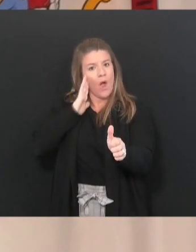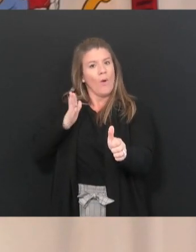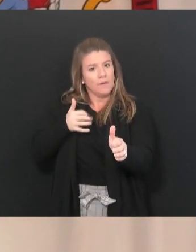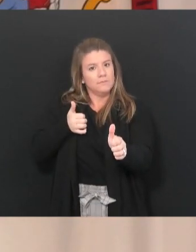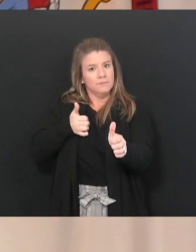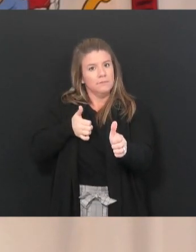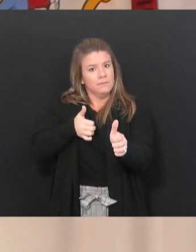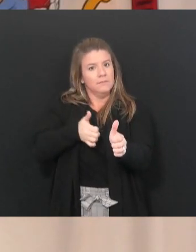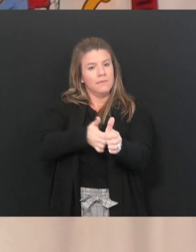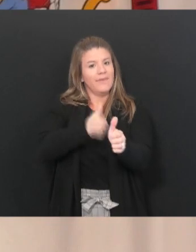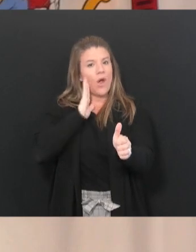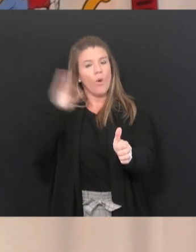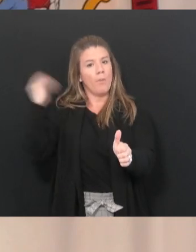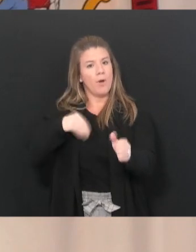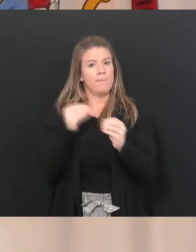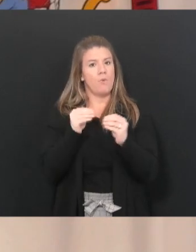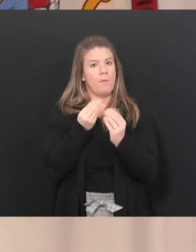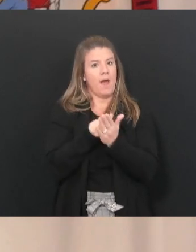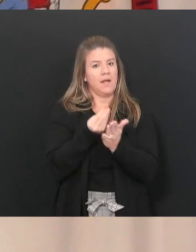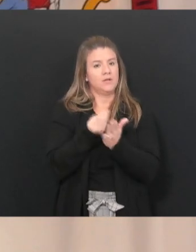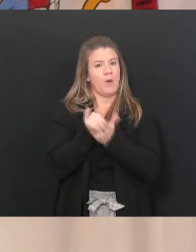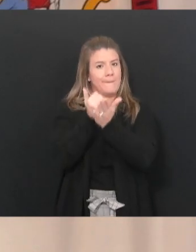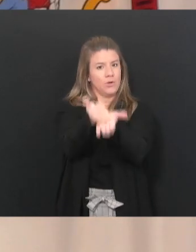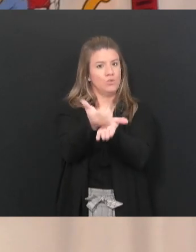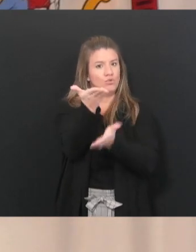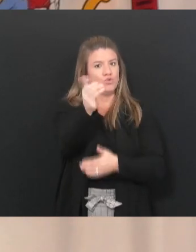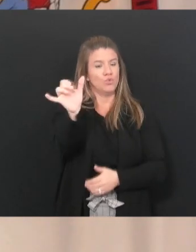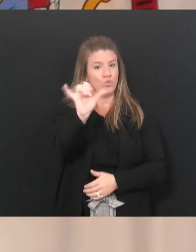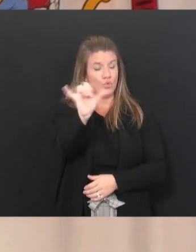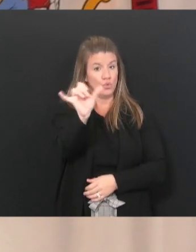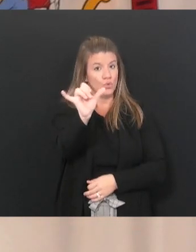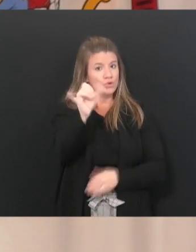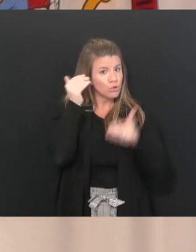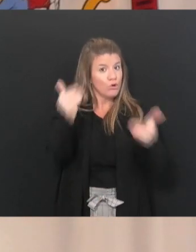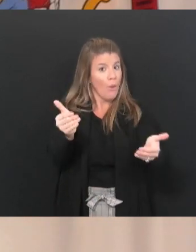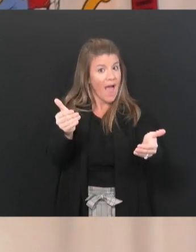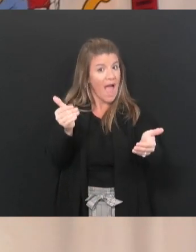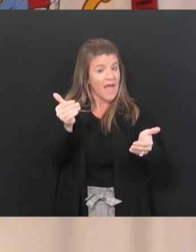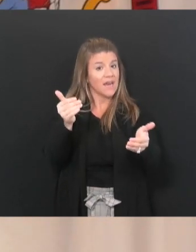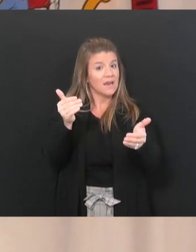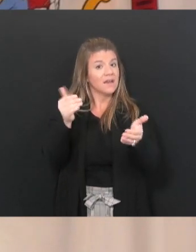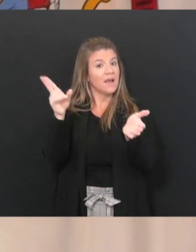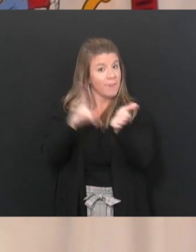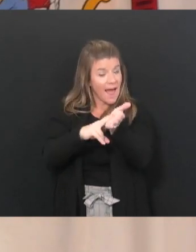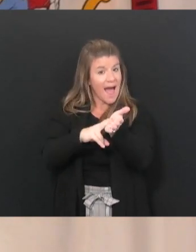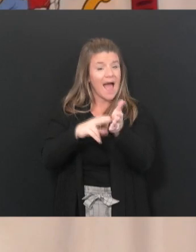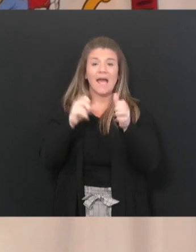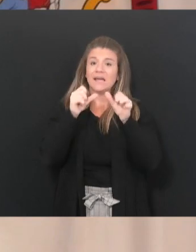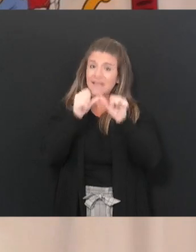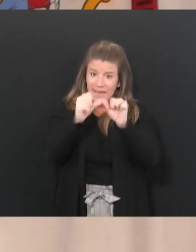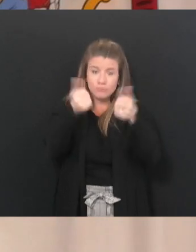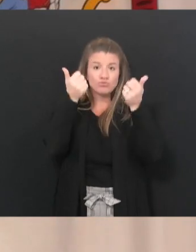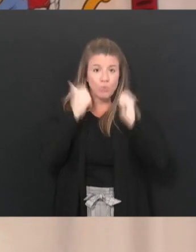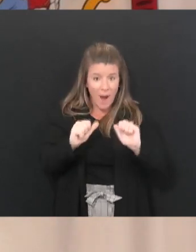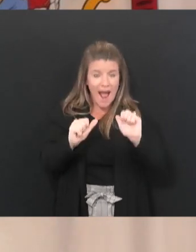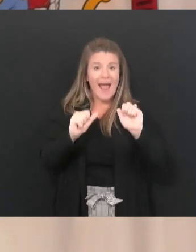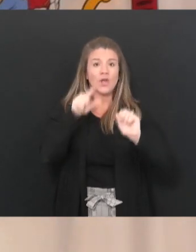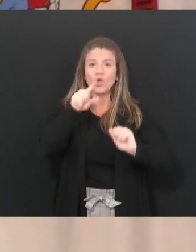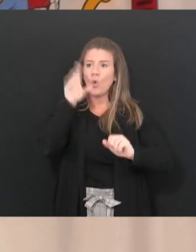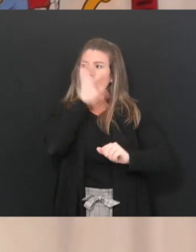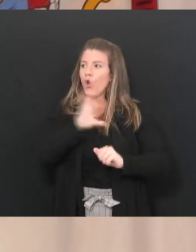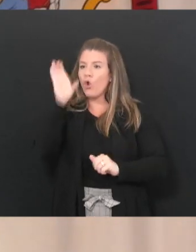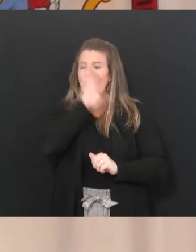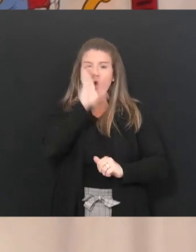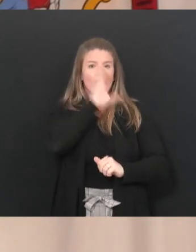additional dollars in that to be able to satisfy your request as well. Keep working it from a personal standpoint. Keep working it